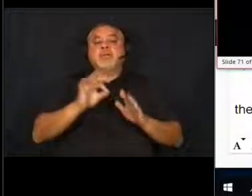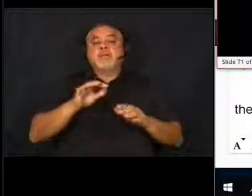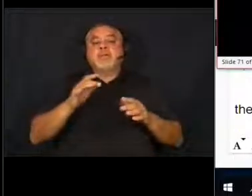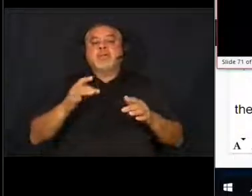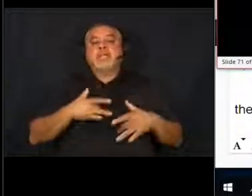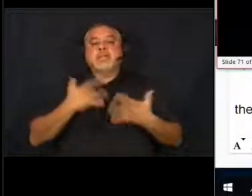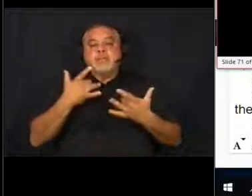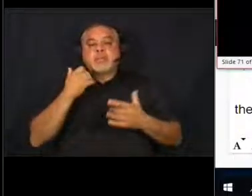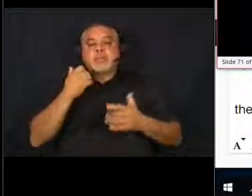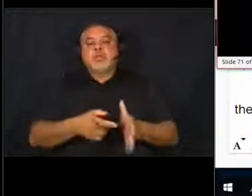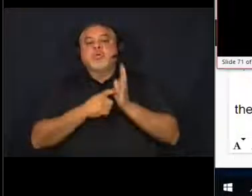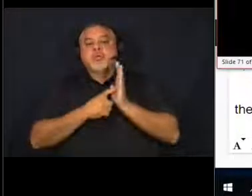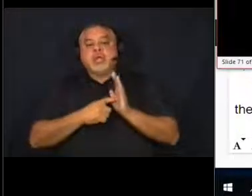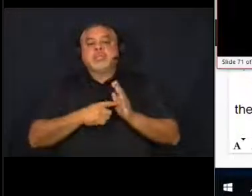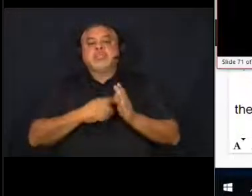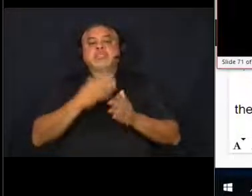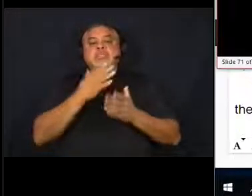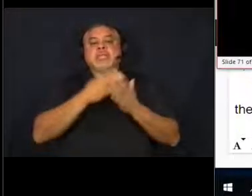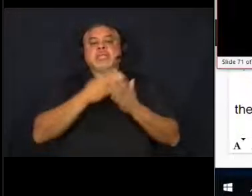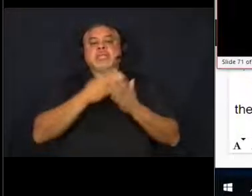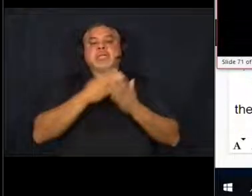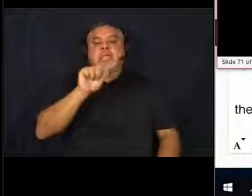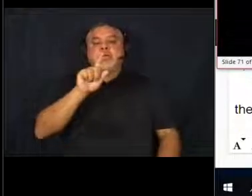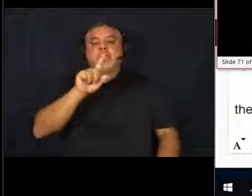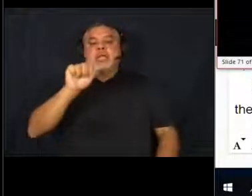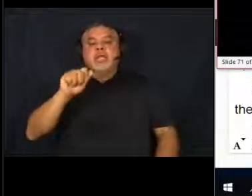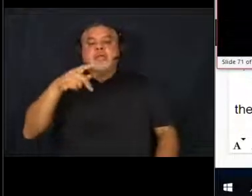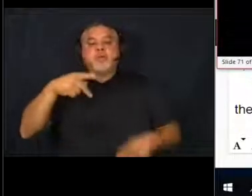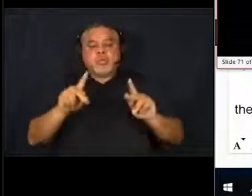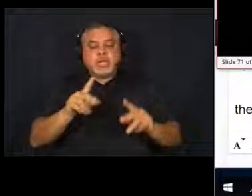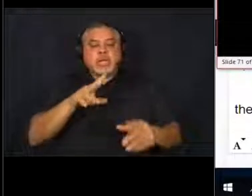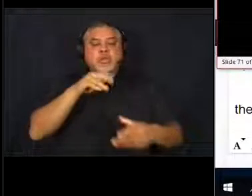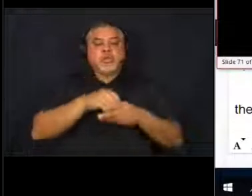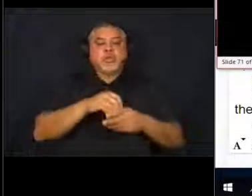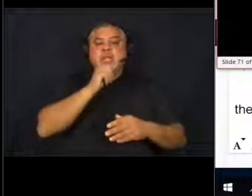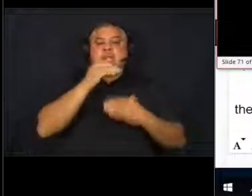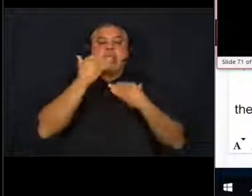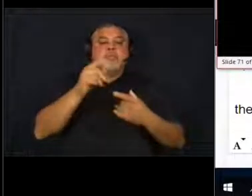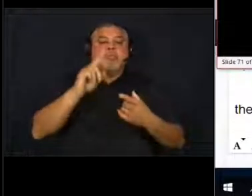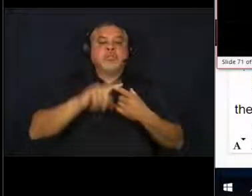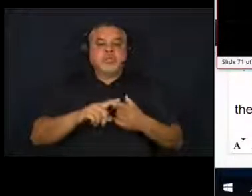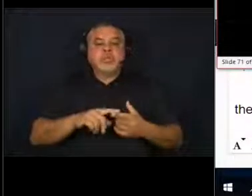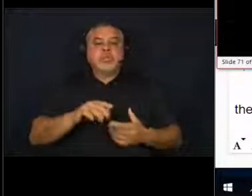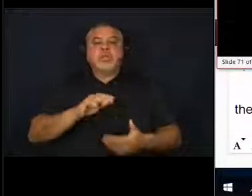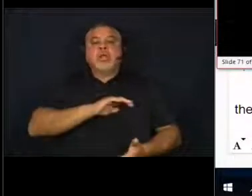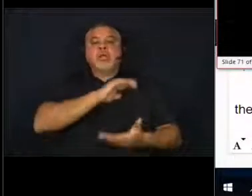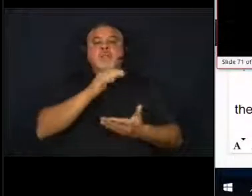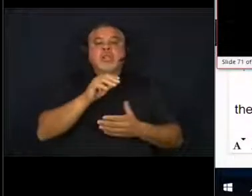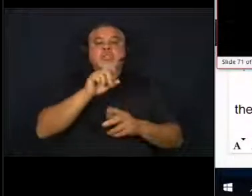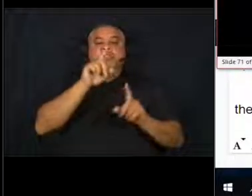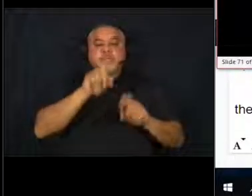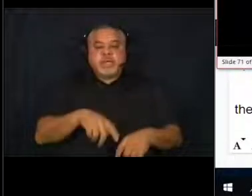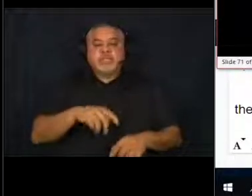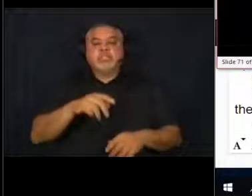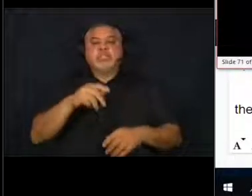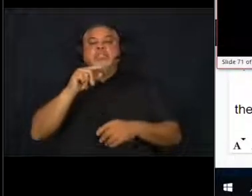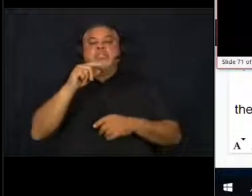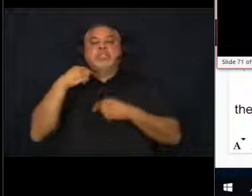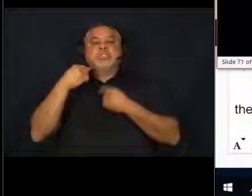may require a Section 10A1A permit include, but are not limited to, abundance surveys, genetic research,